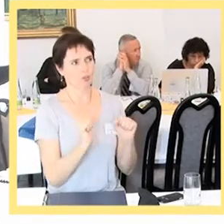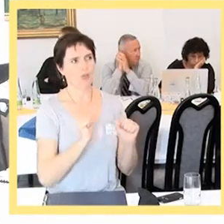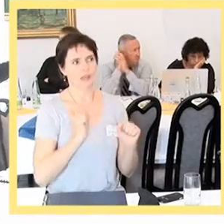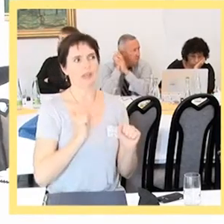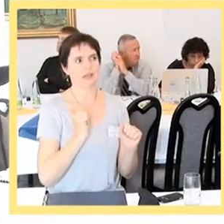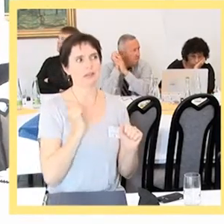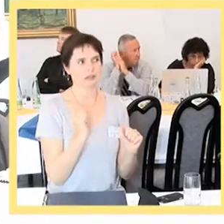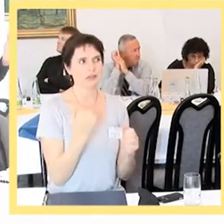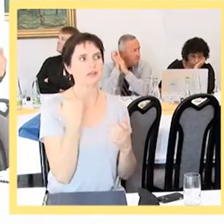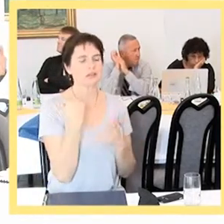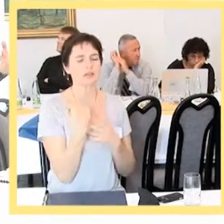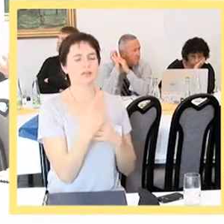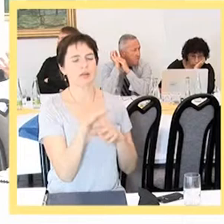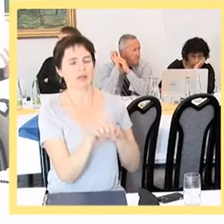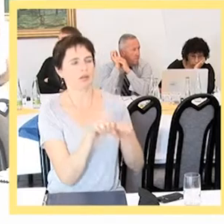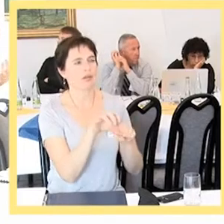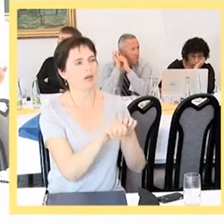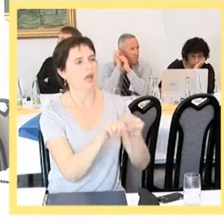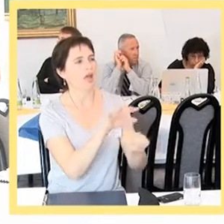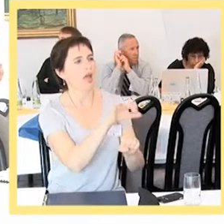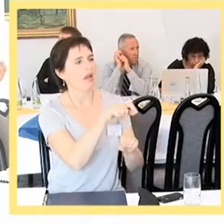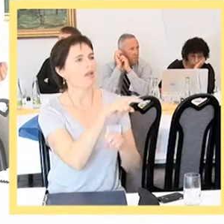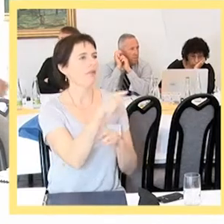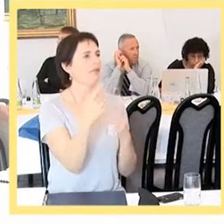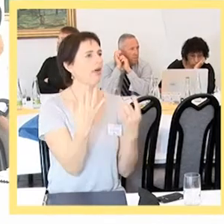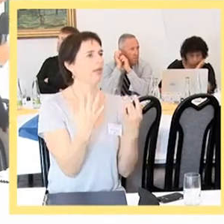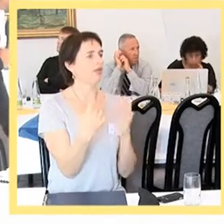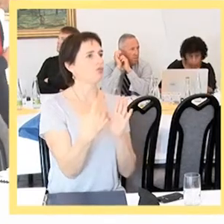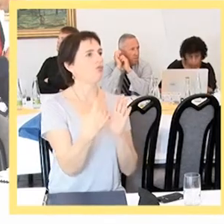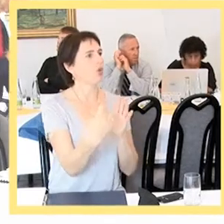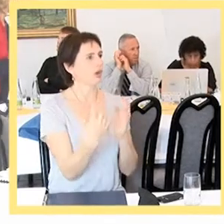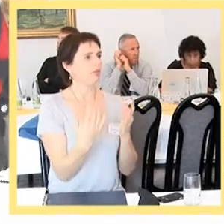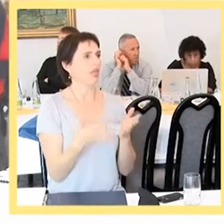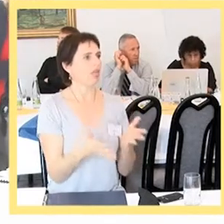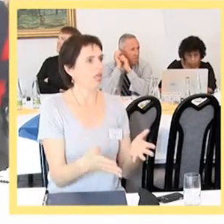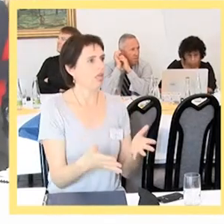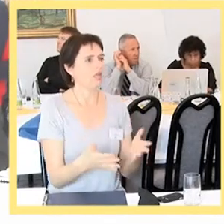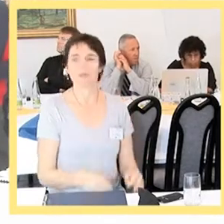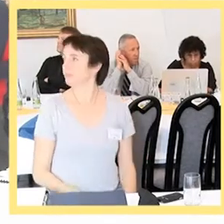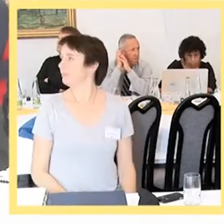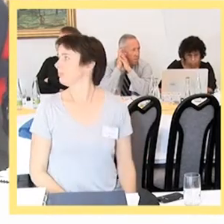in order that we captured all the outputs of the event.